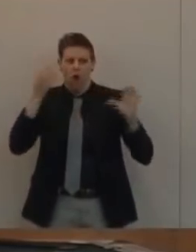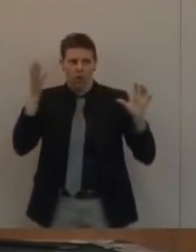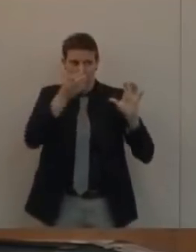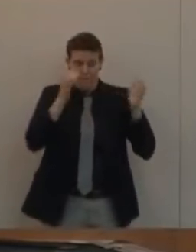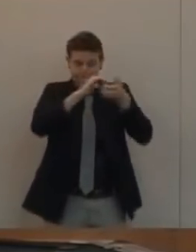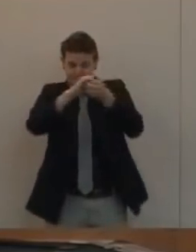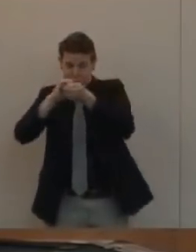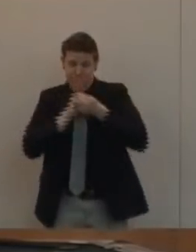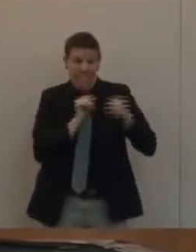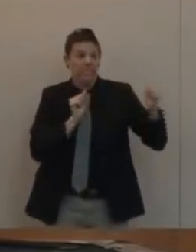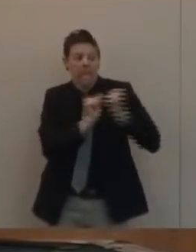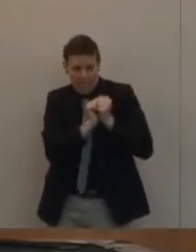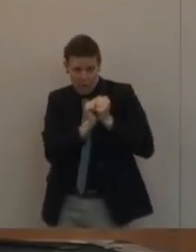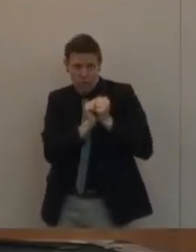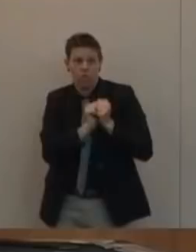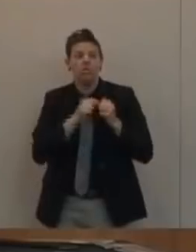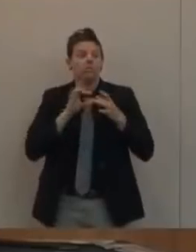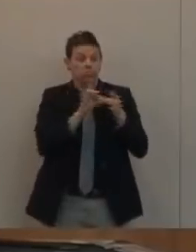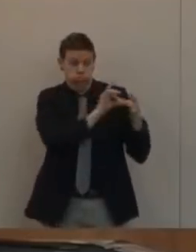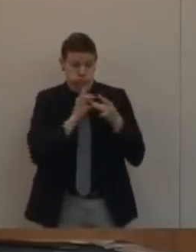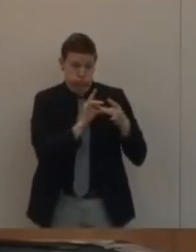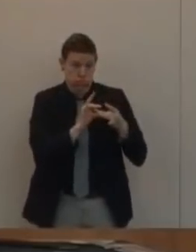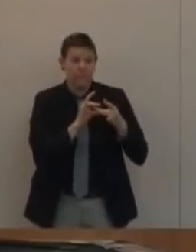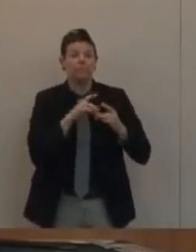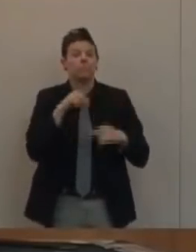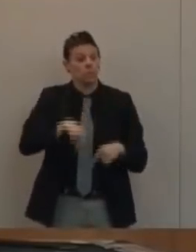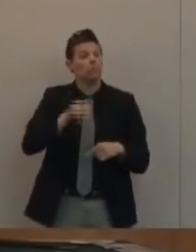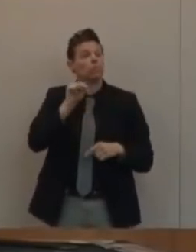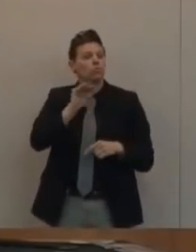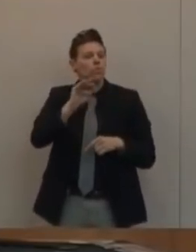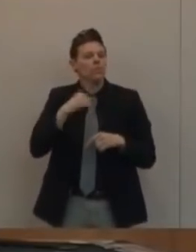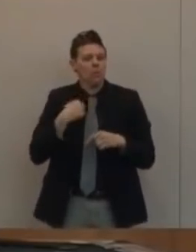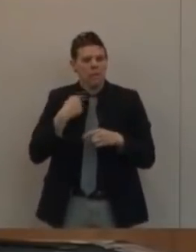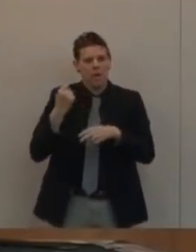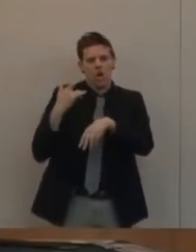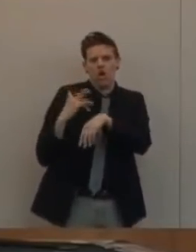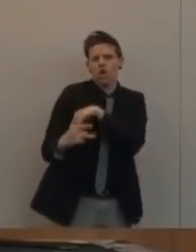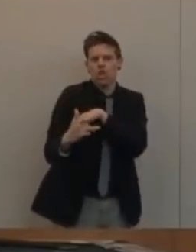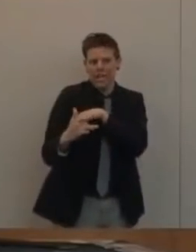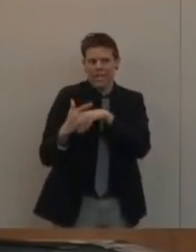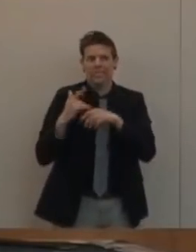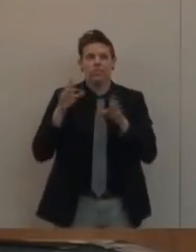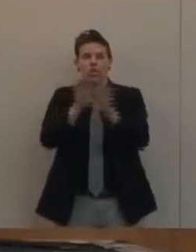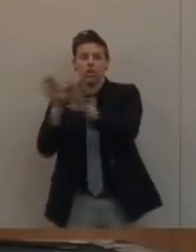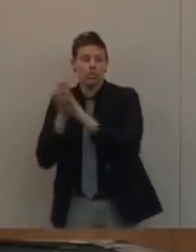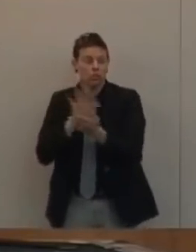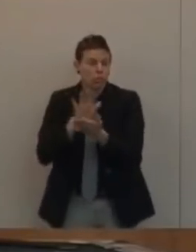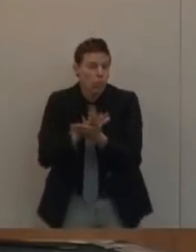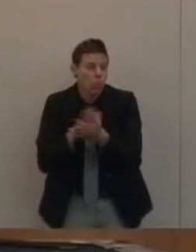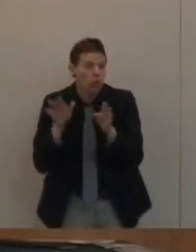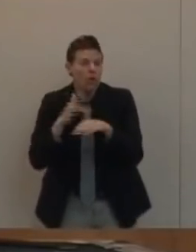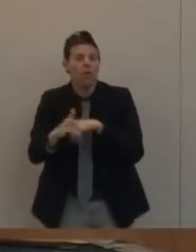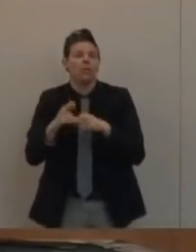universally. And in fact, New Mexico was early in closing schools and asking BIE to do that.